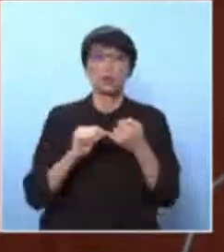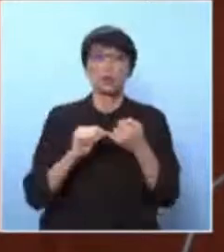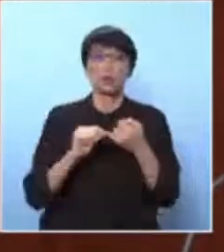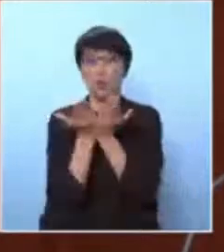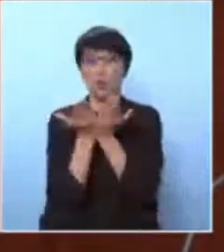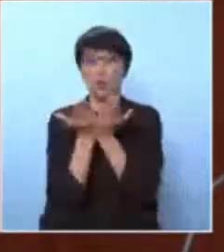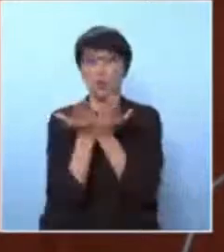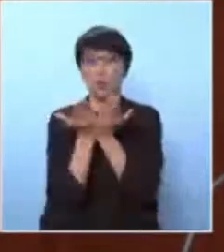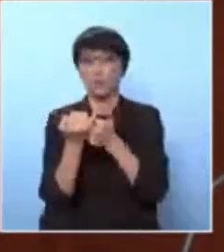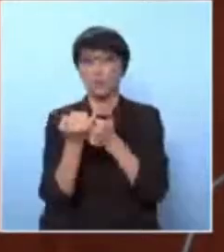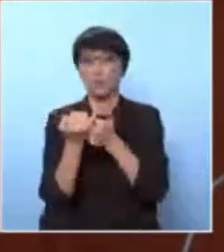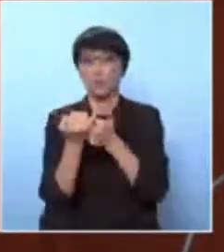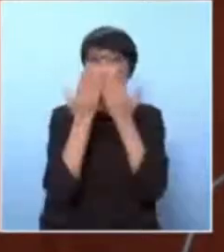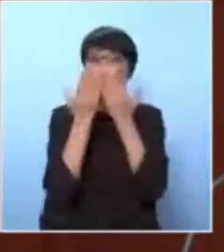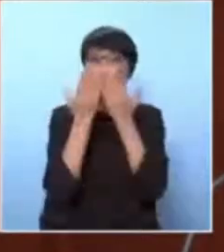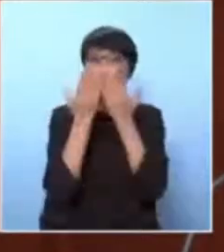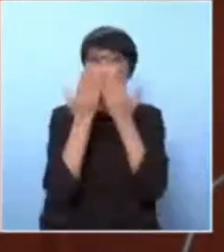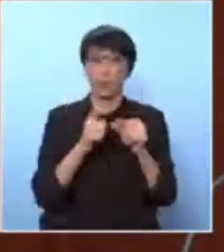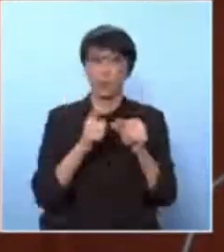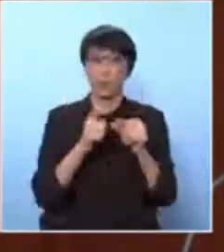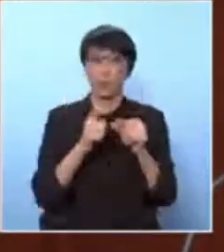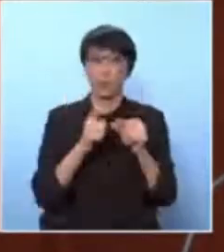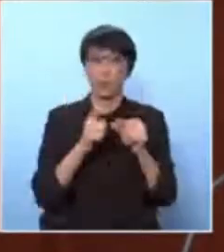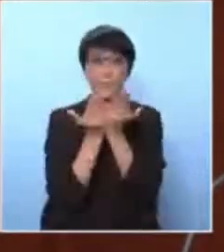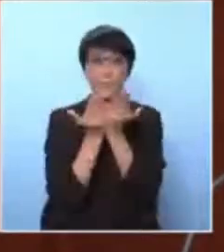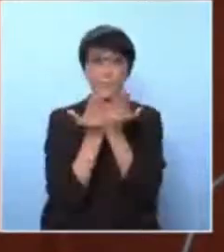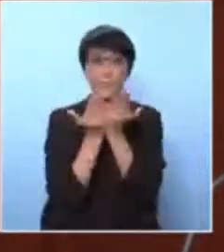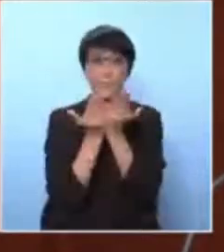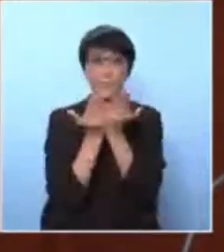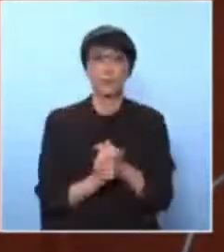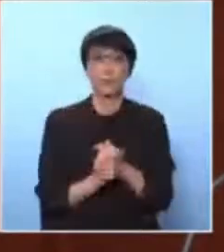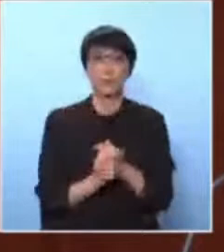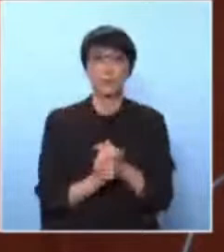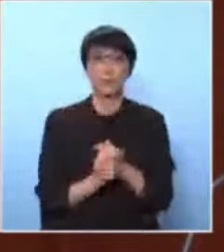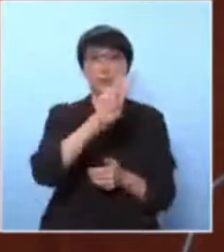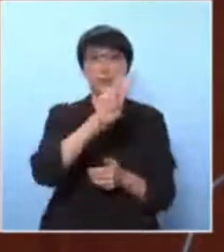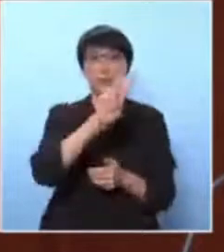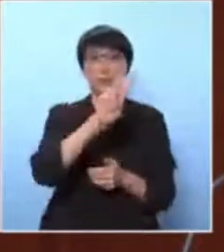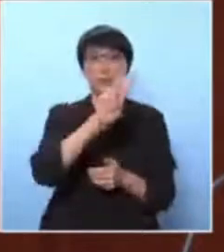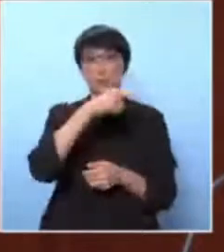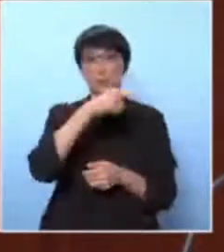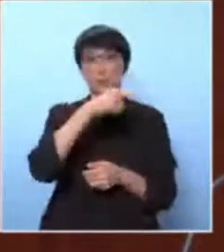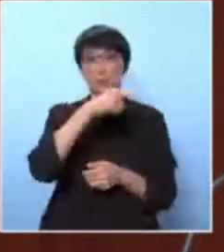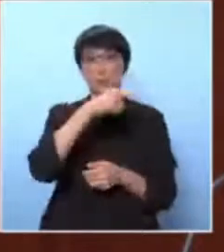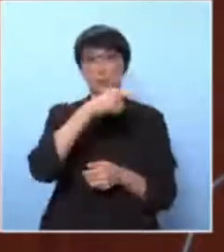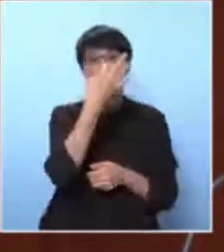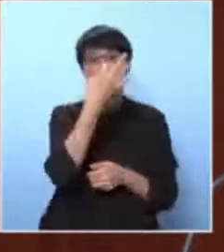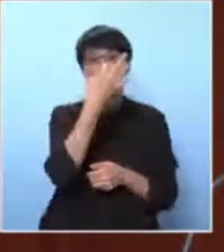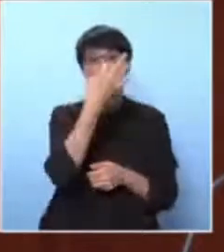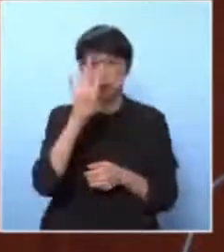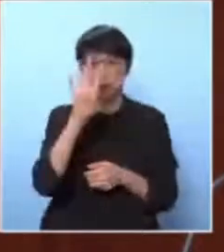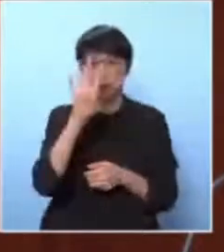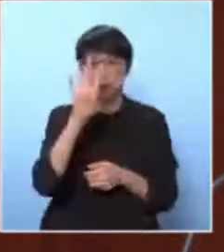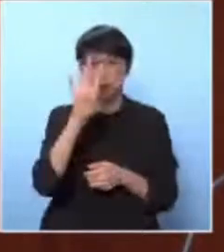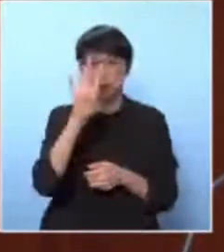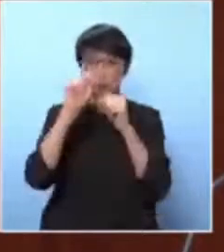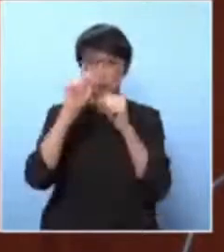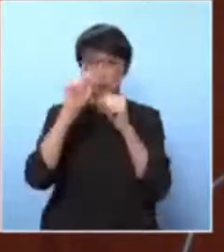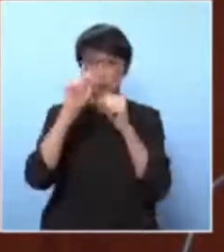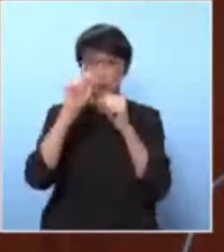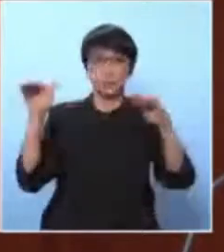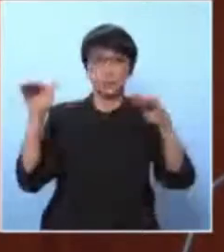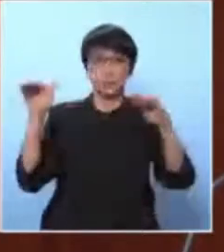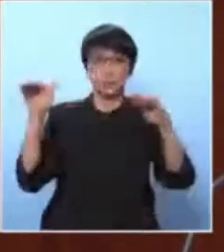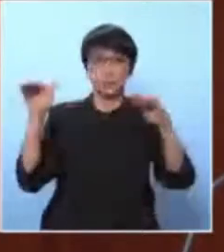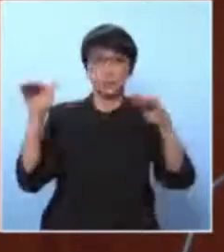Test. Expanding the summer bridging program to include NCS students progressing to